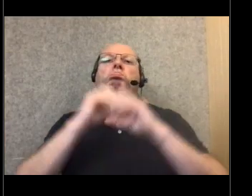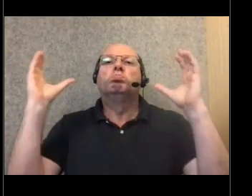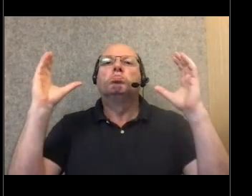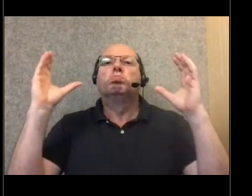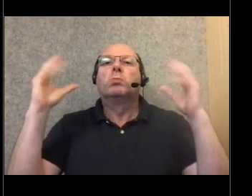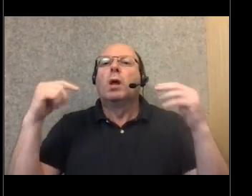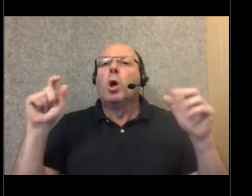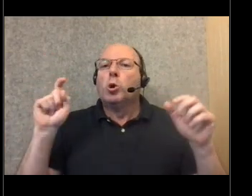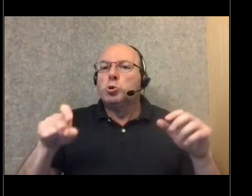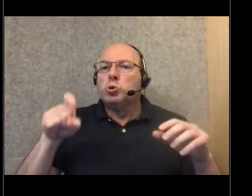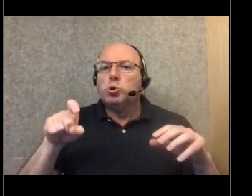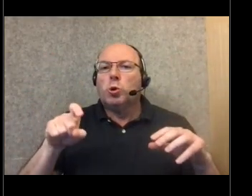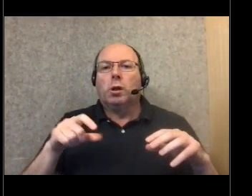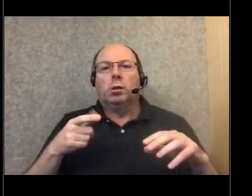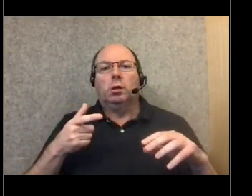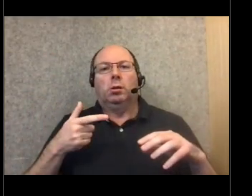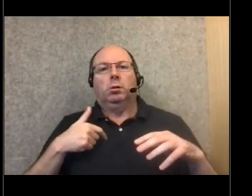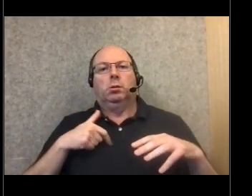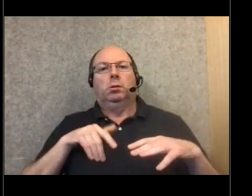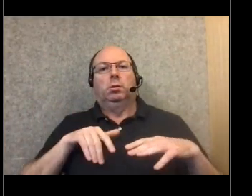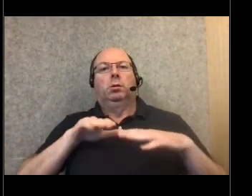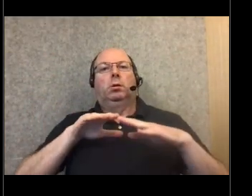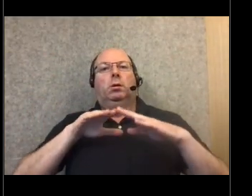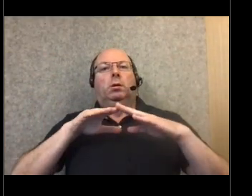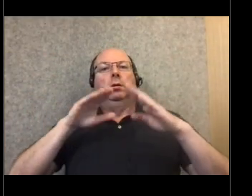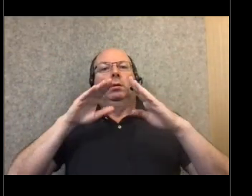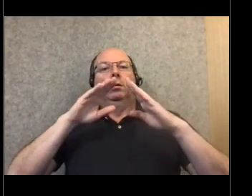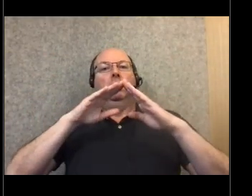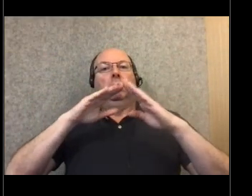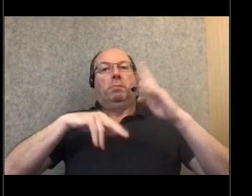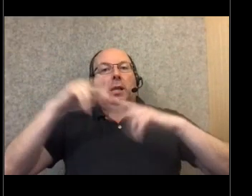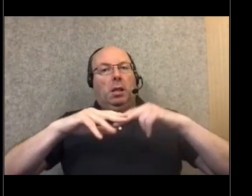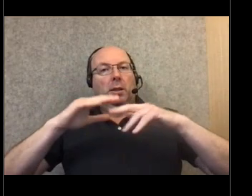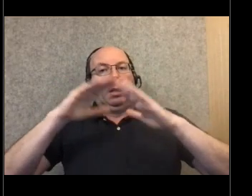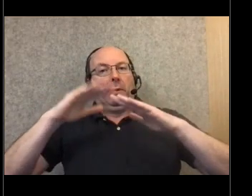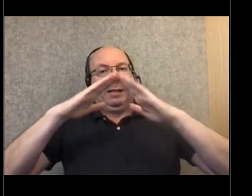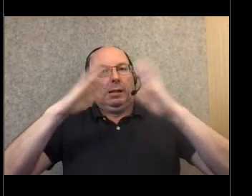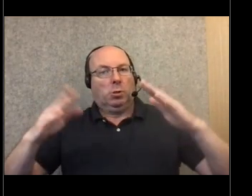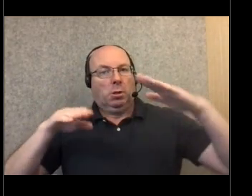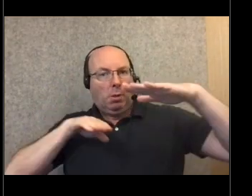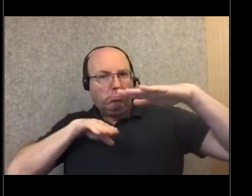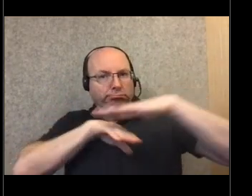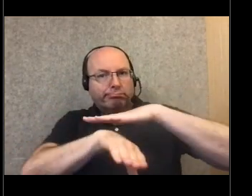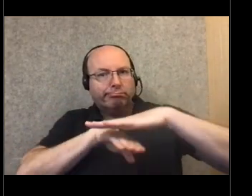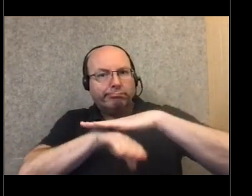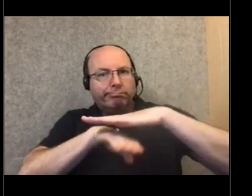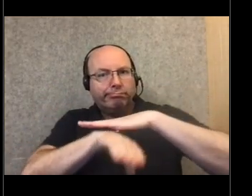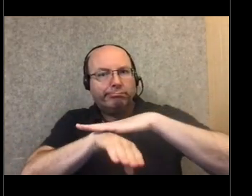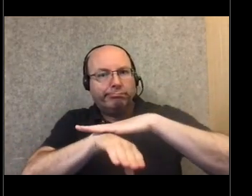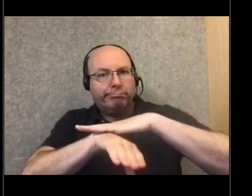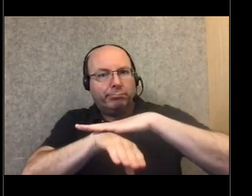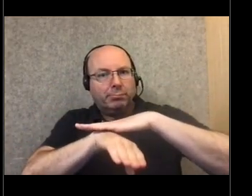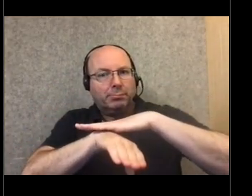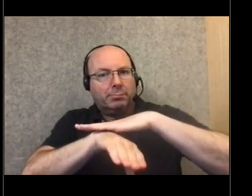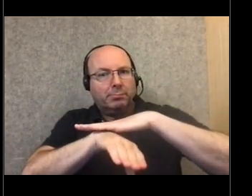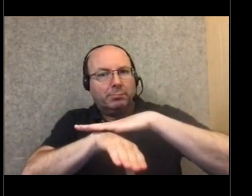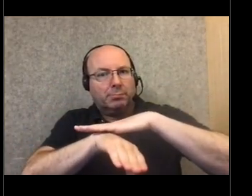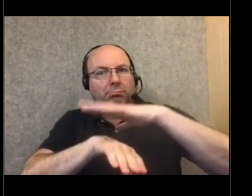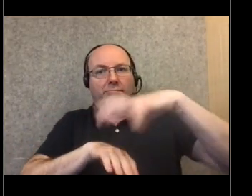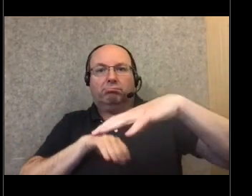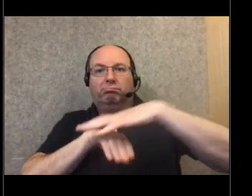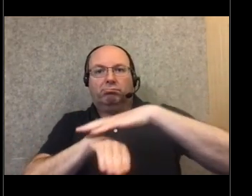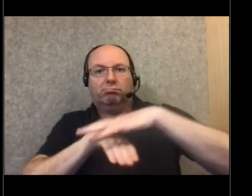route provided to entrances of covered dwellings. Therefore, it is also expected that